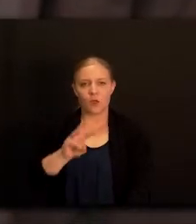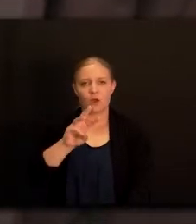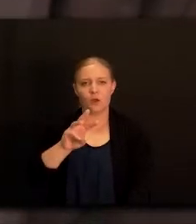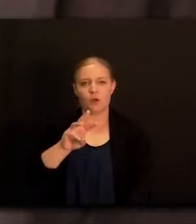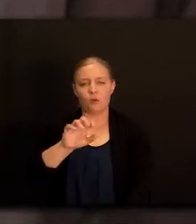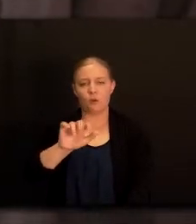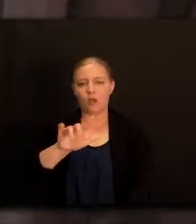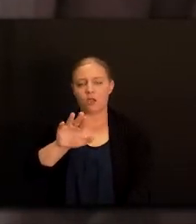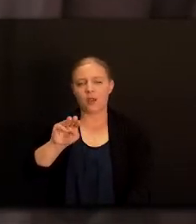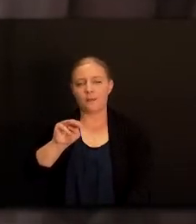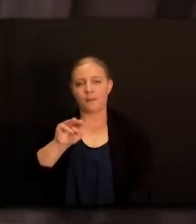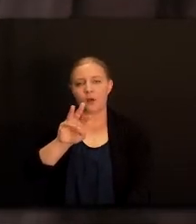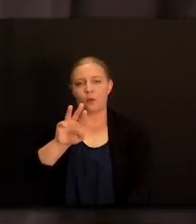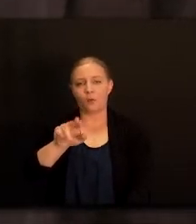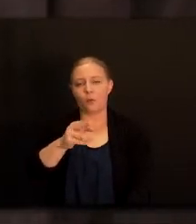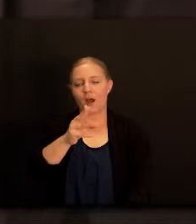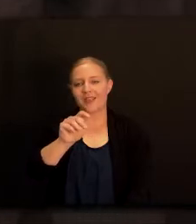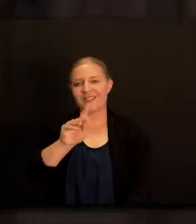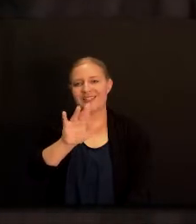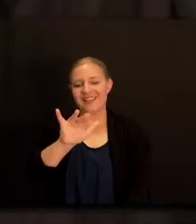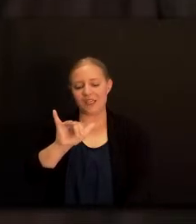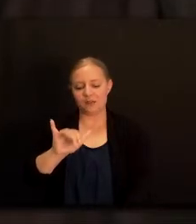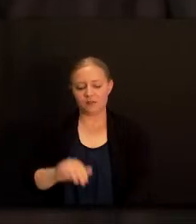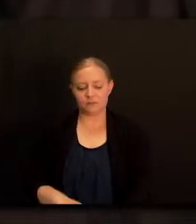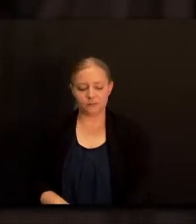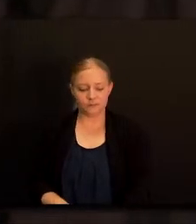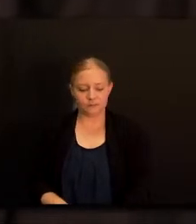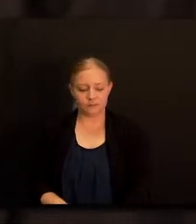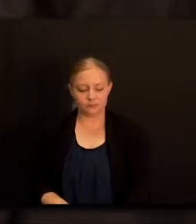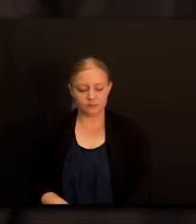William Carter Whiteley.